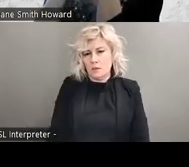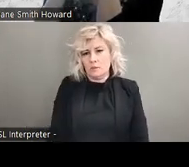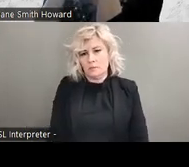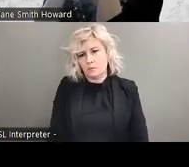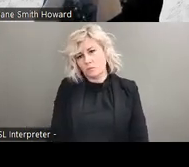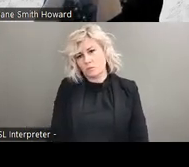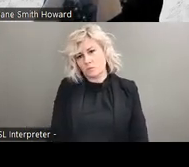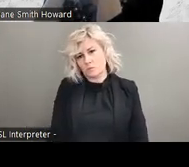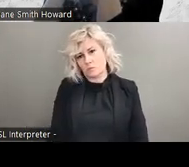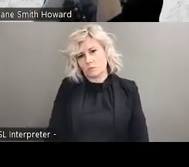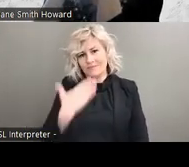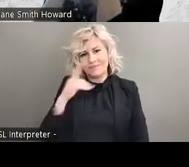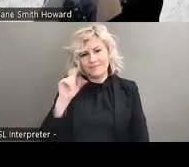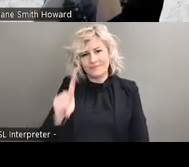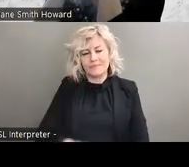Good question.